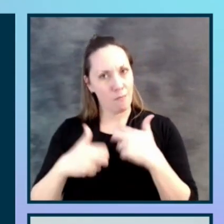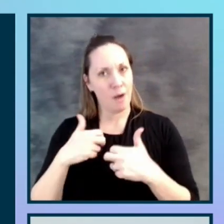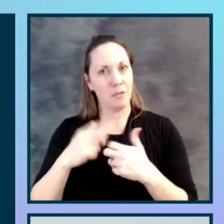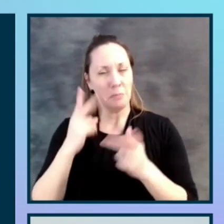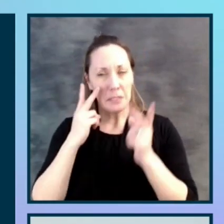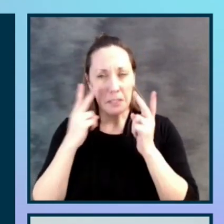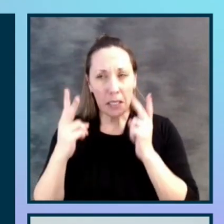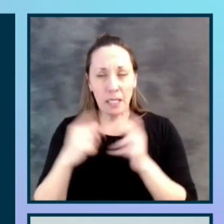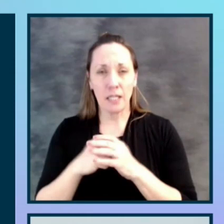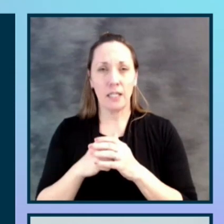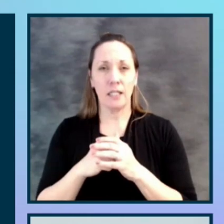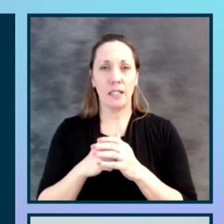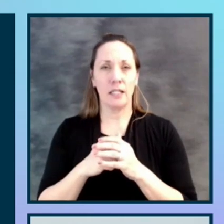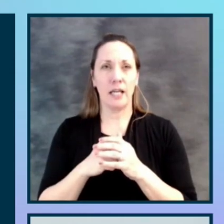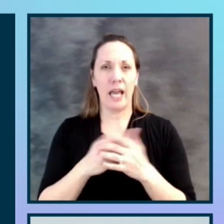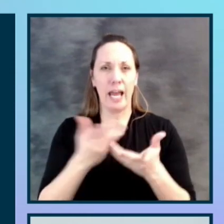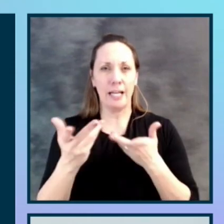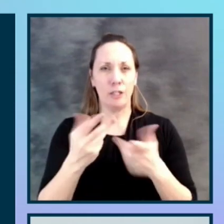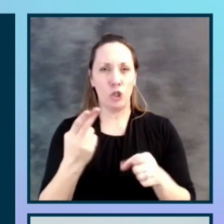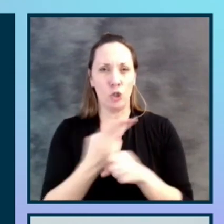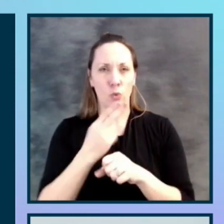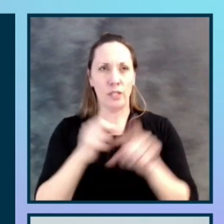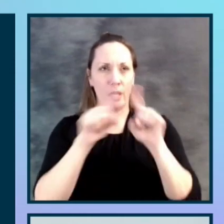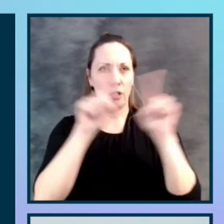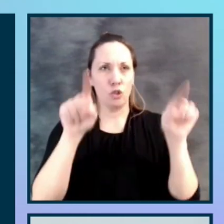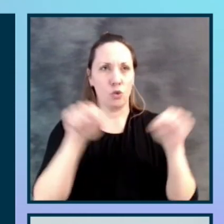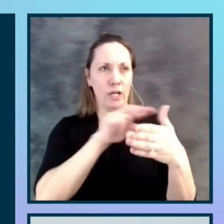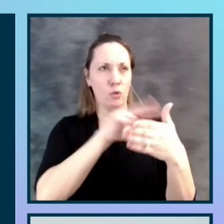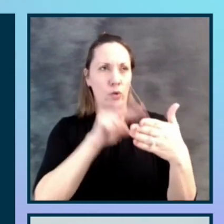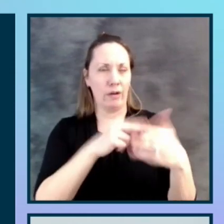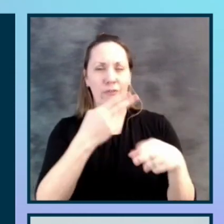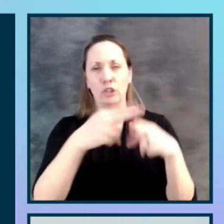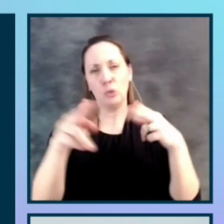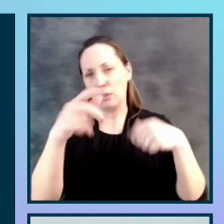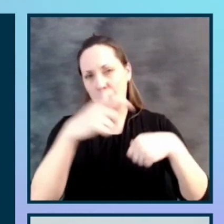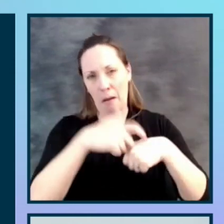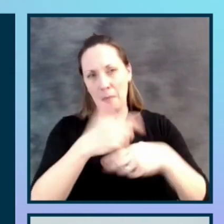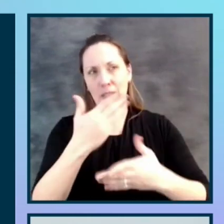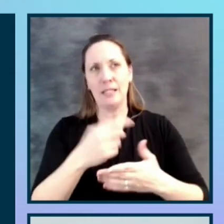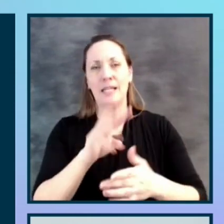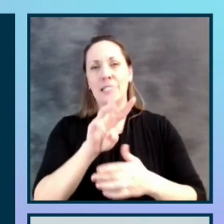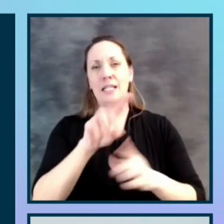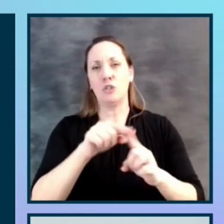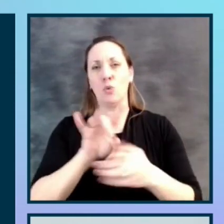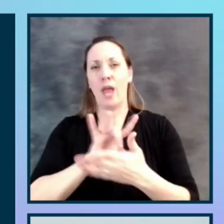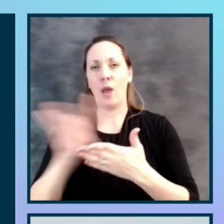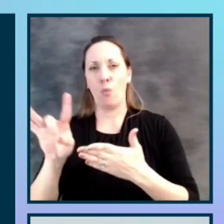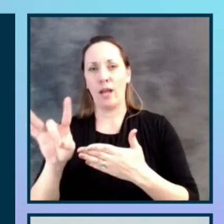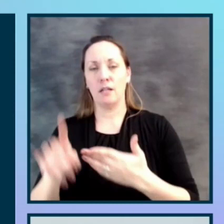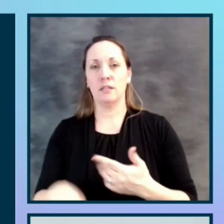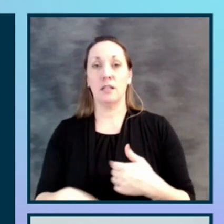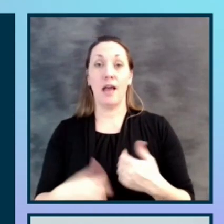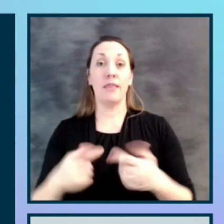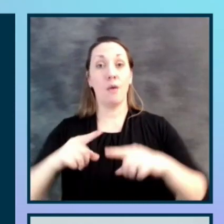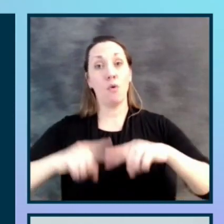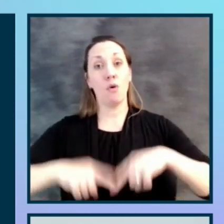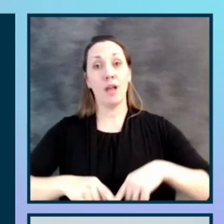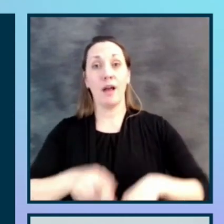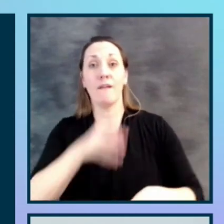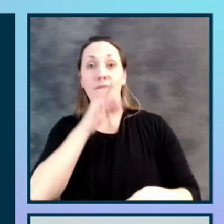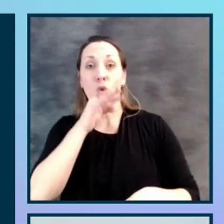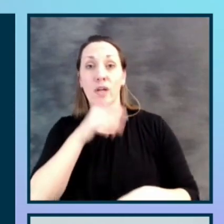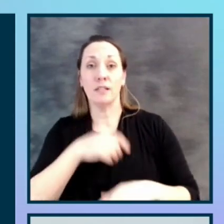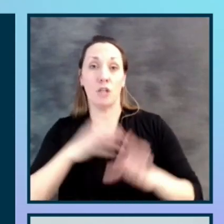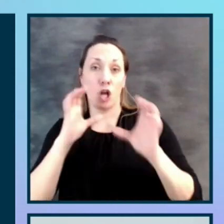with a screen reader for a short duration of time, let's say 6 to 8 weeks. And they may rely on voice search during this time.